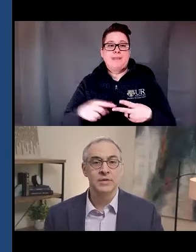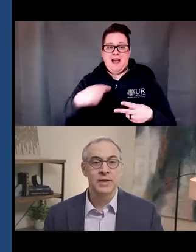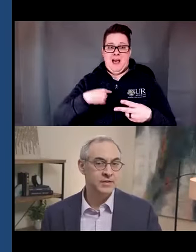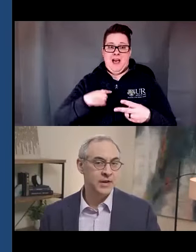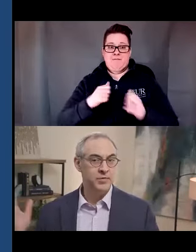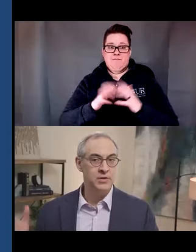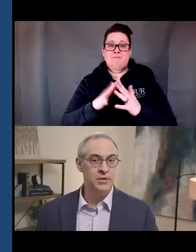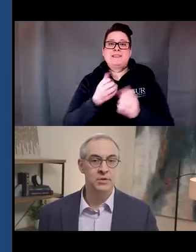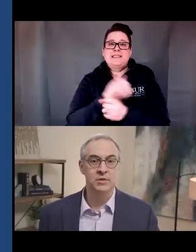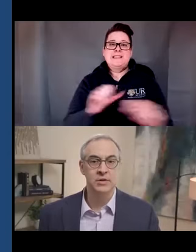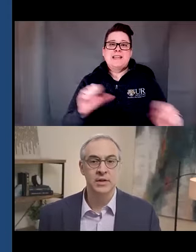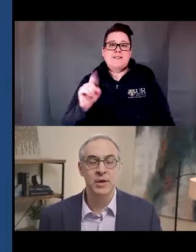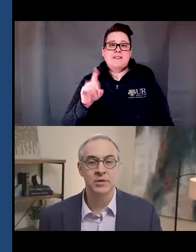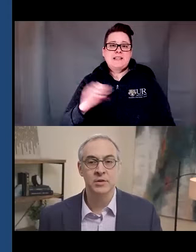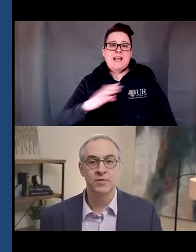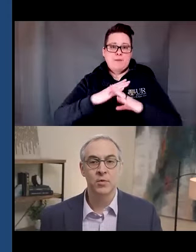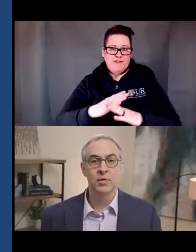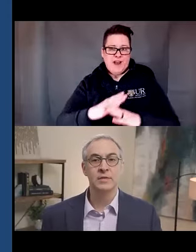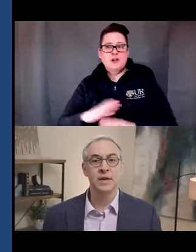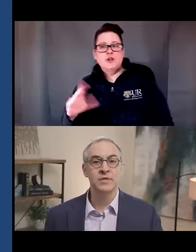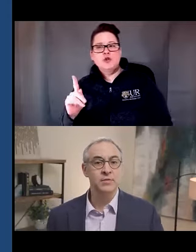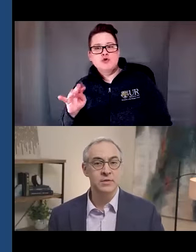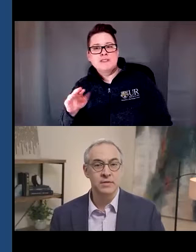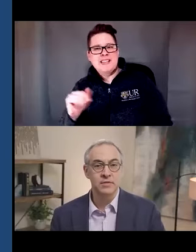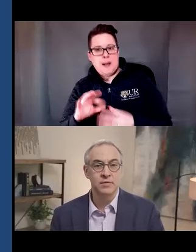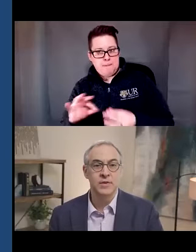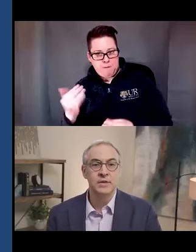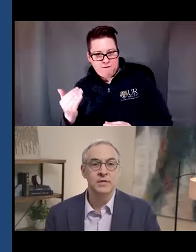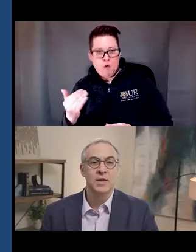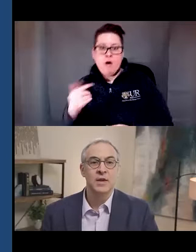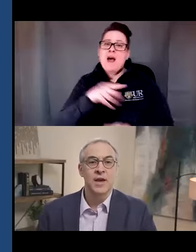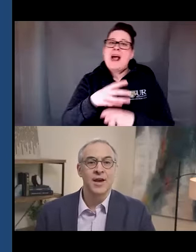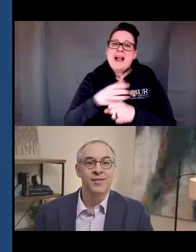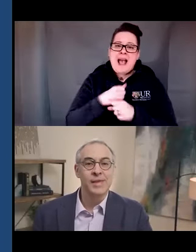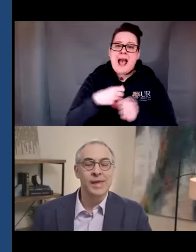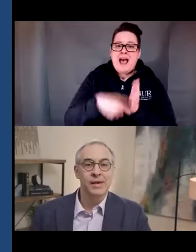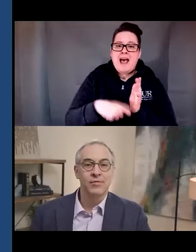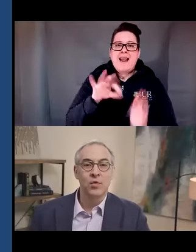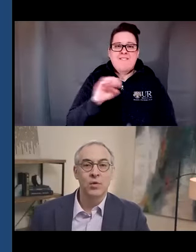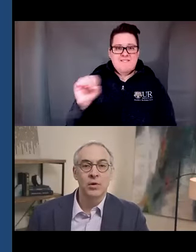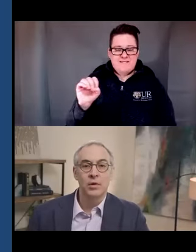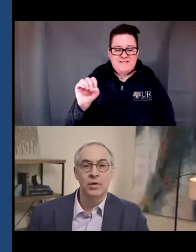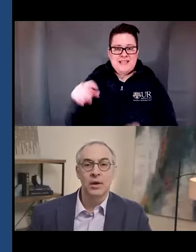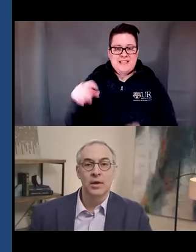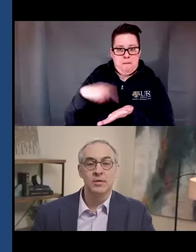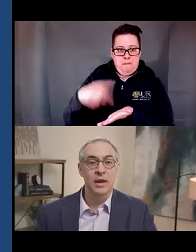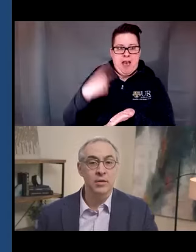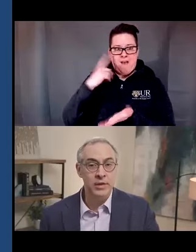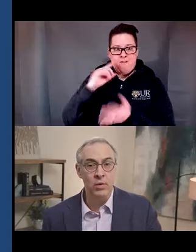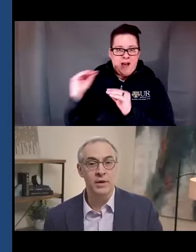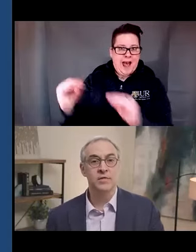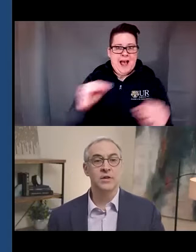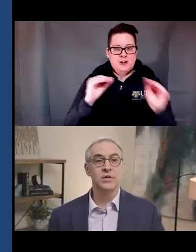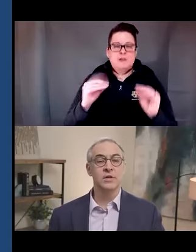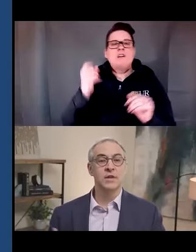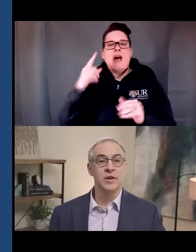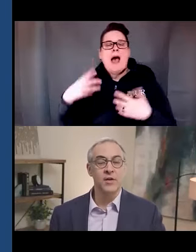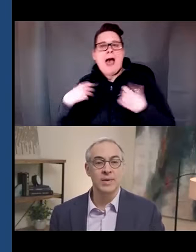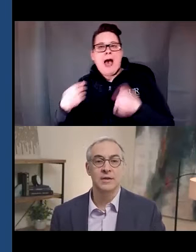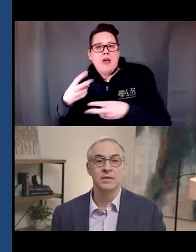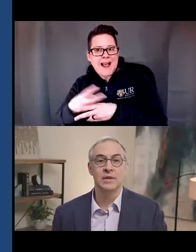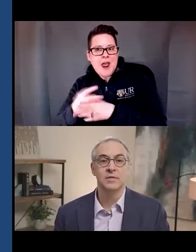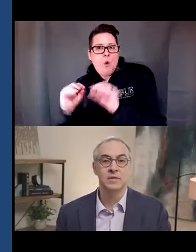owner of SafeSide Prevention, which Christina mentioned before, and SafeSide receives fees to healthcare organizations